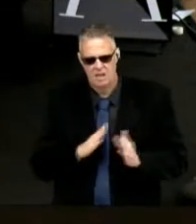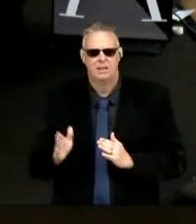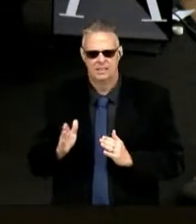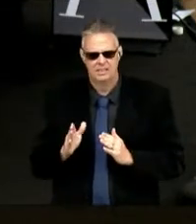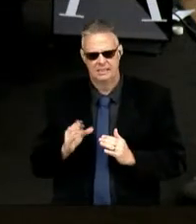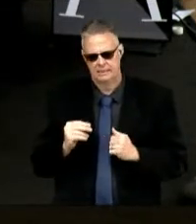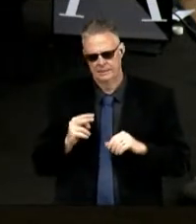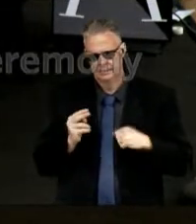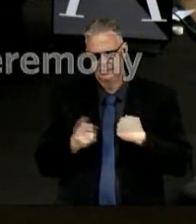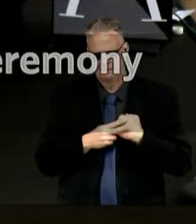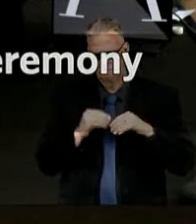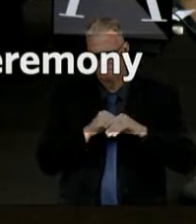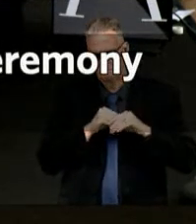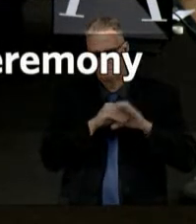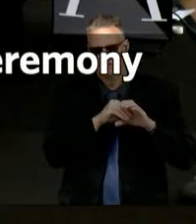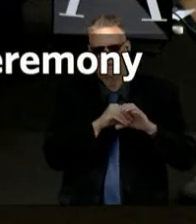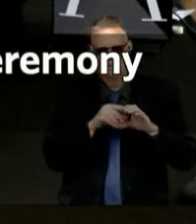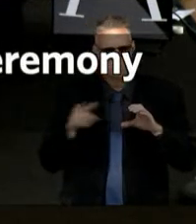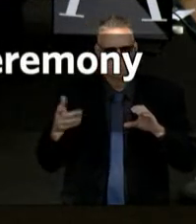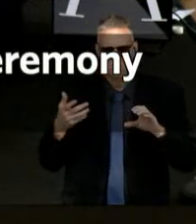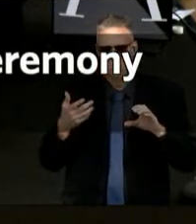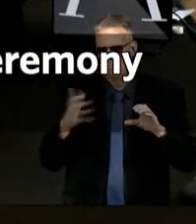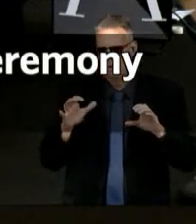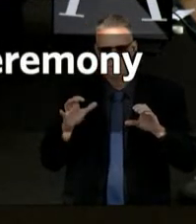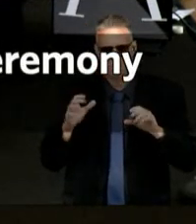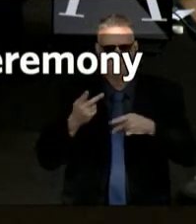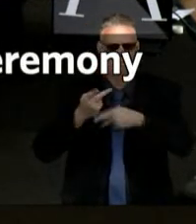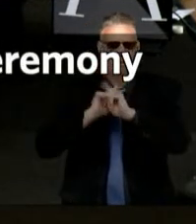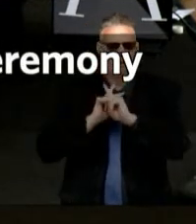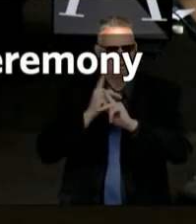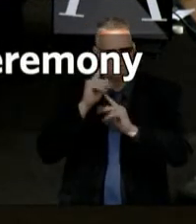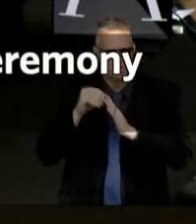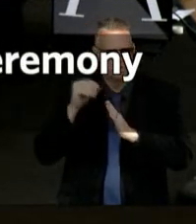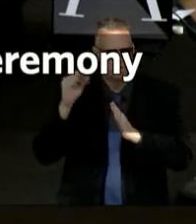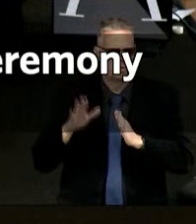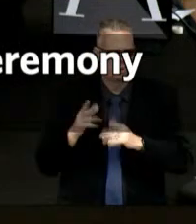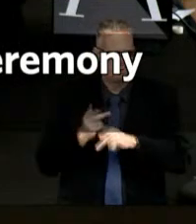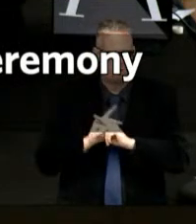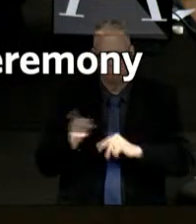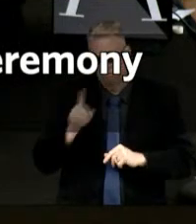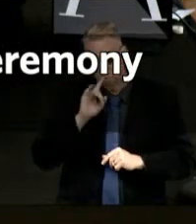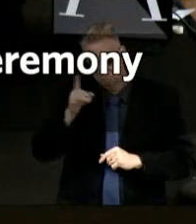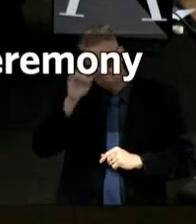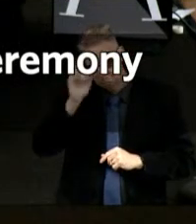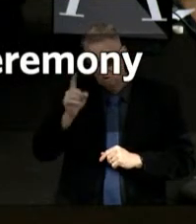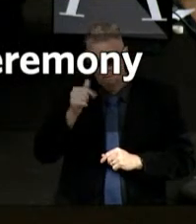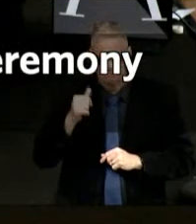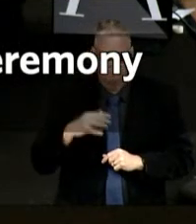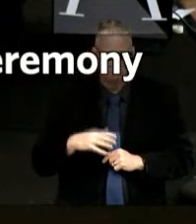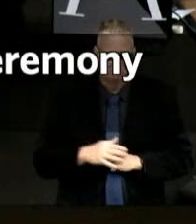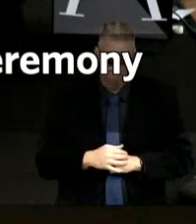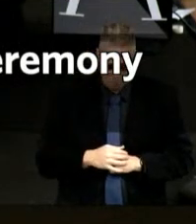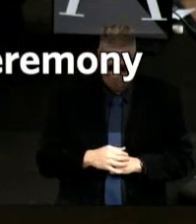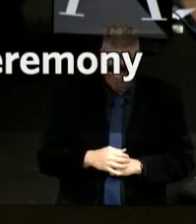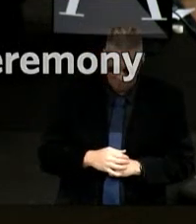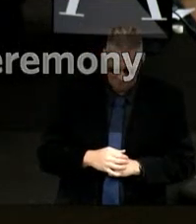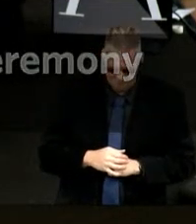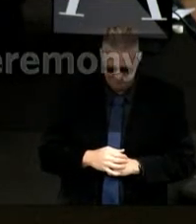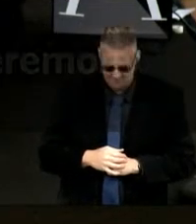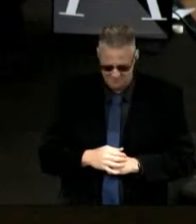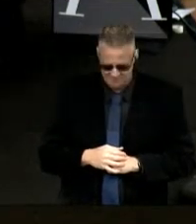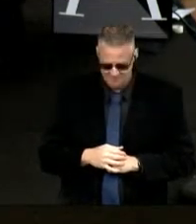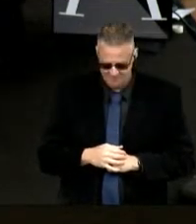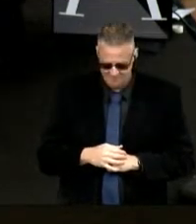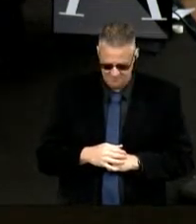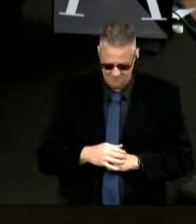on to it so he can pay for college. He doesn't want to do a student loan, so he's very, very smart. Finally, I'm going to send